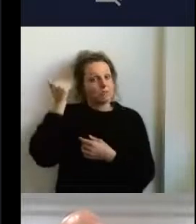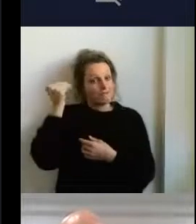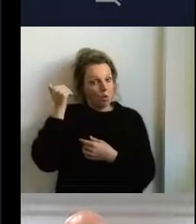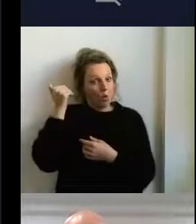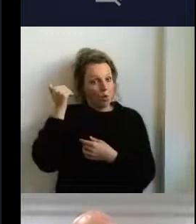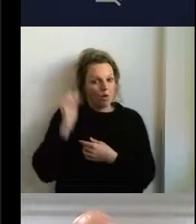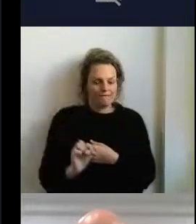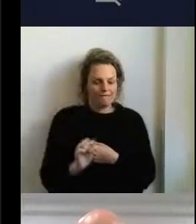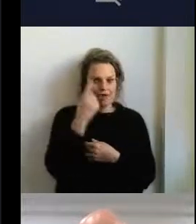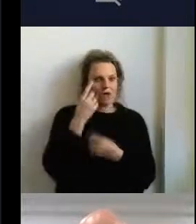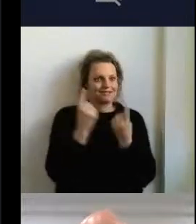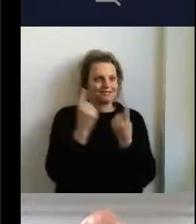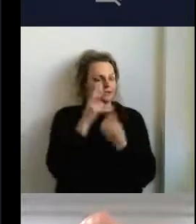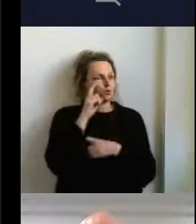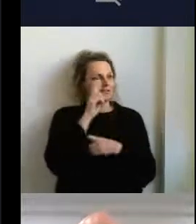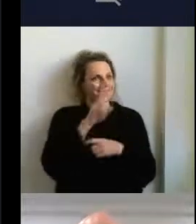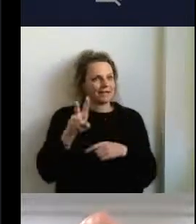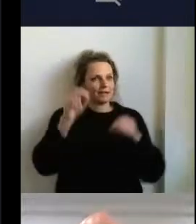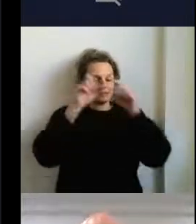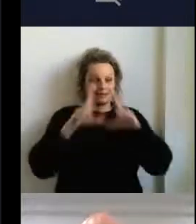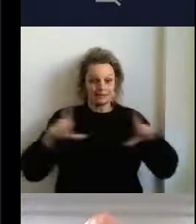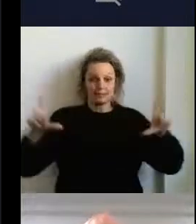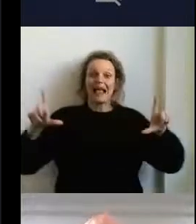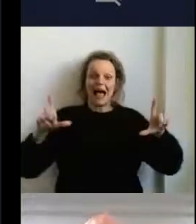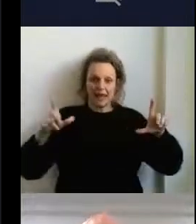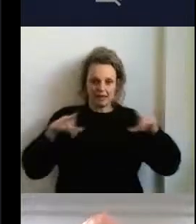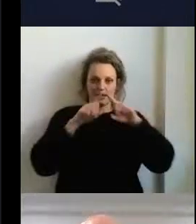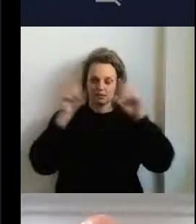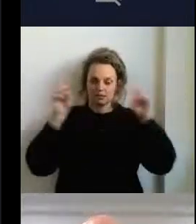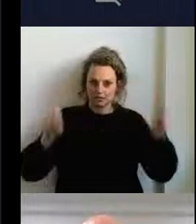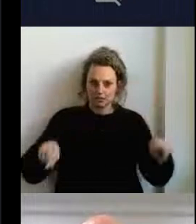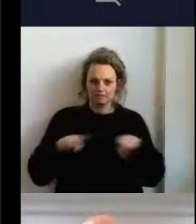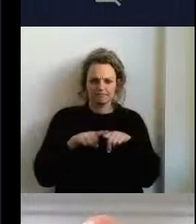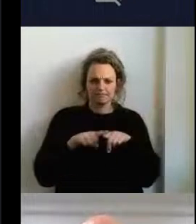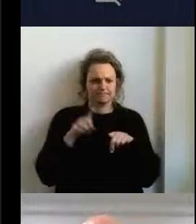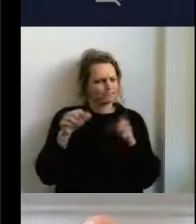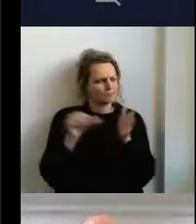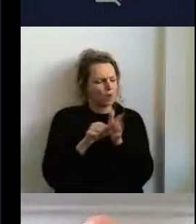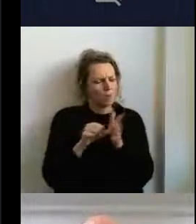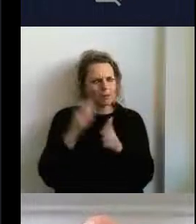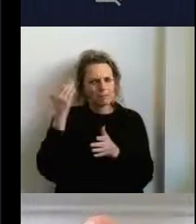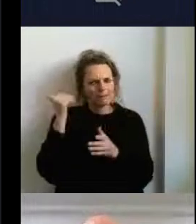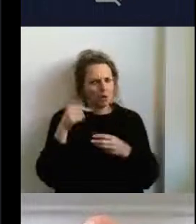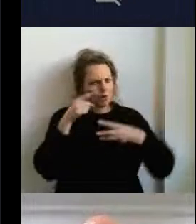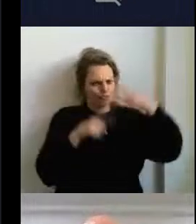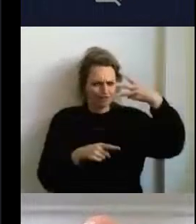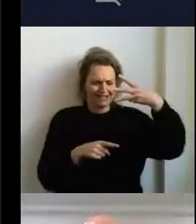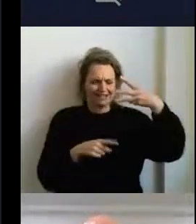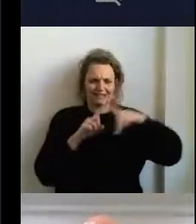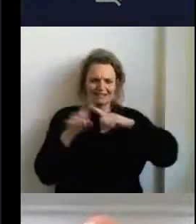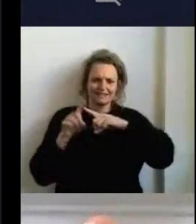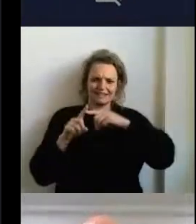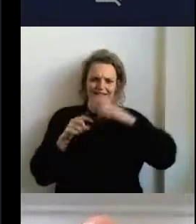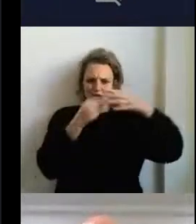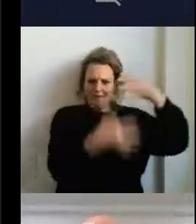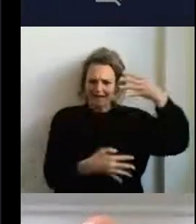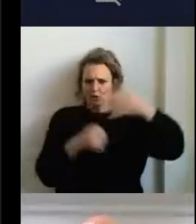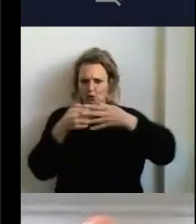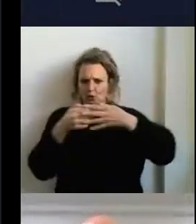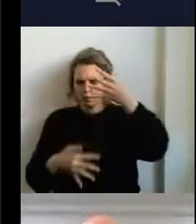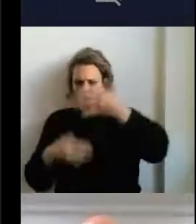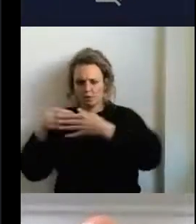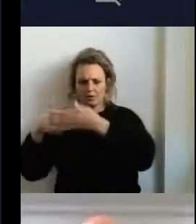display. Well, the problem with display is there were like 3 menus inside of Windows, or 3 different menu settings that